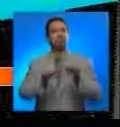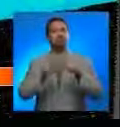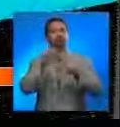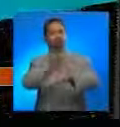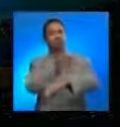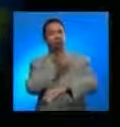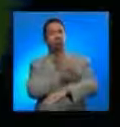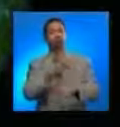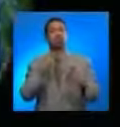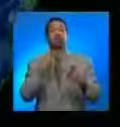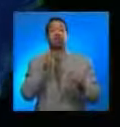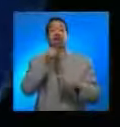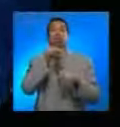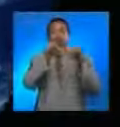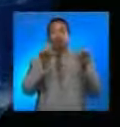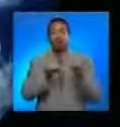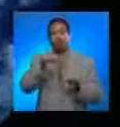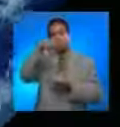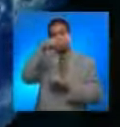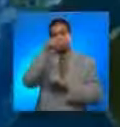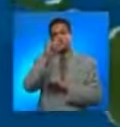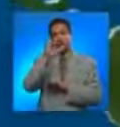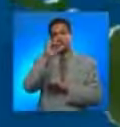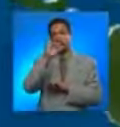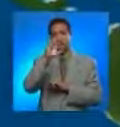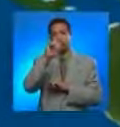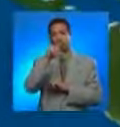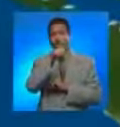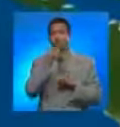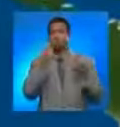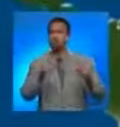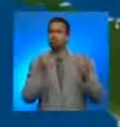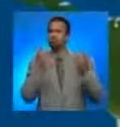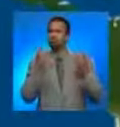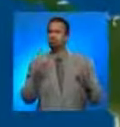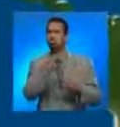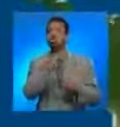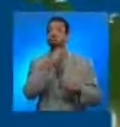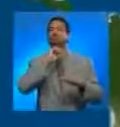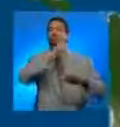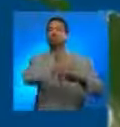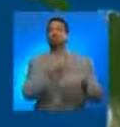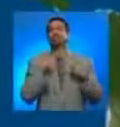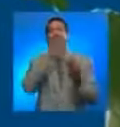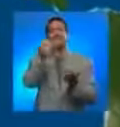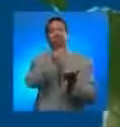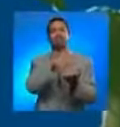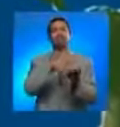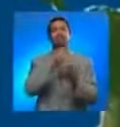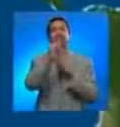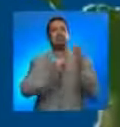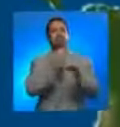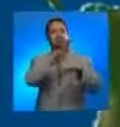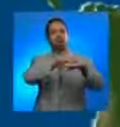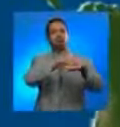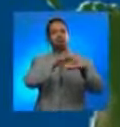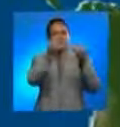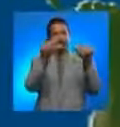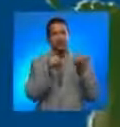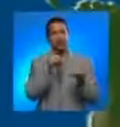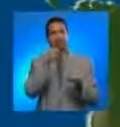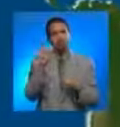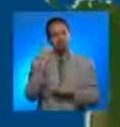systems. For the Pacific region, where tsunamis attack most frequently, the Pacific Tsunami Warning Center in Hawaii and the